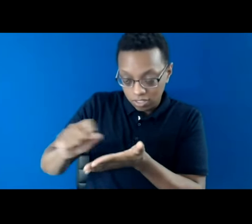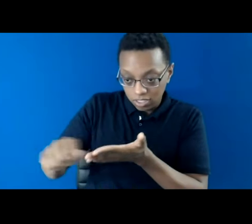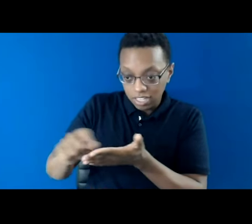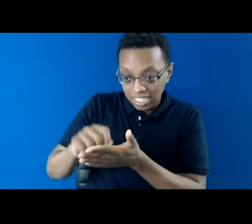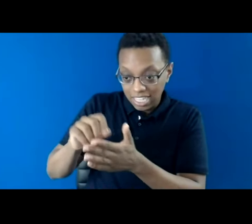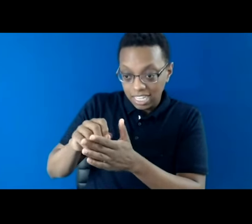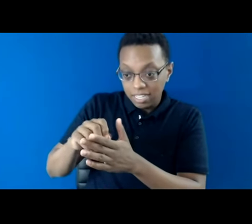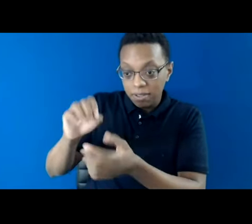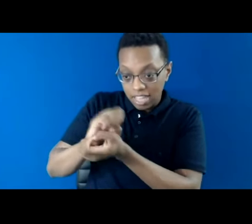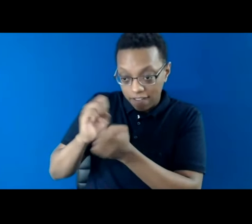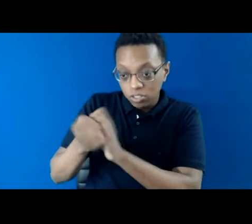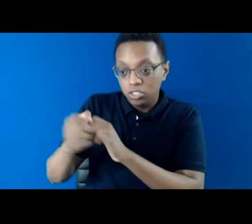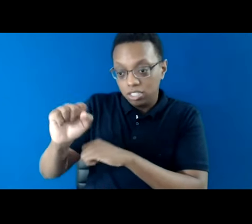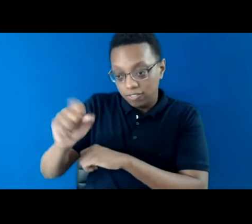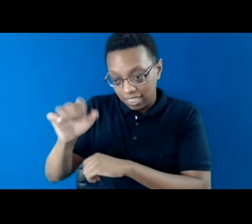example,